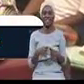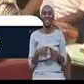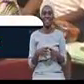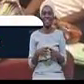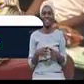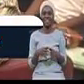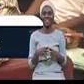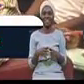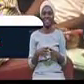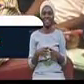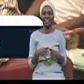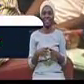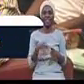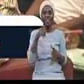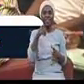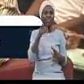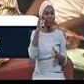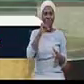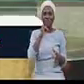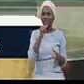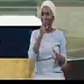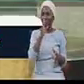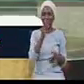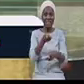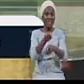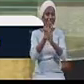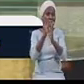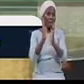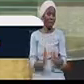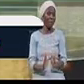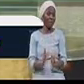You will not be a borrower, you'll be a giver.